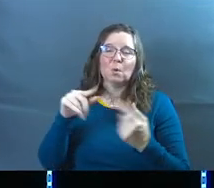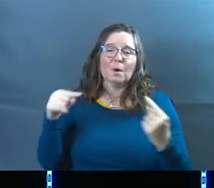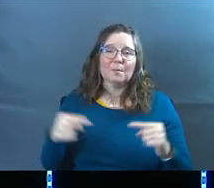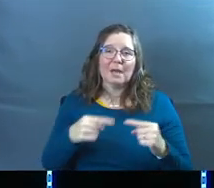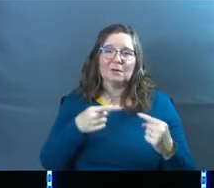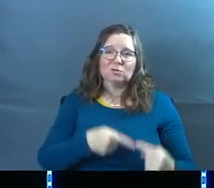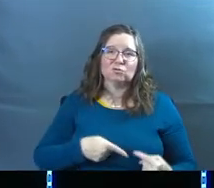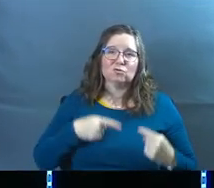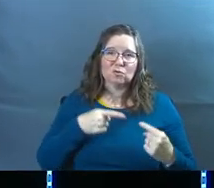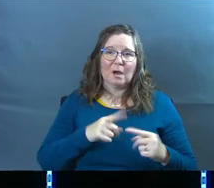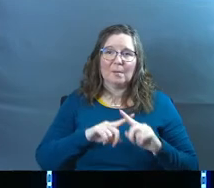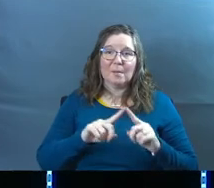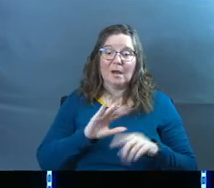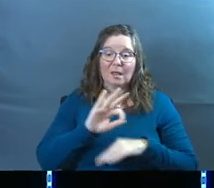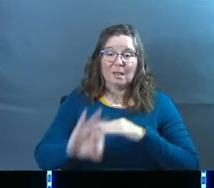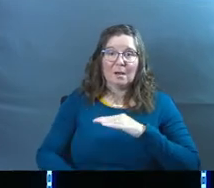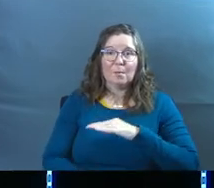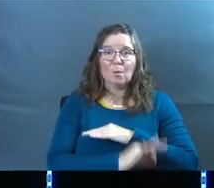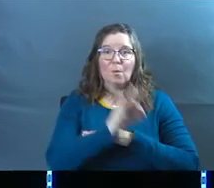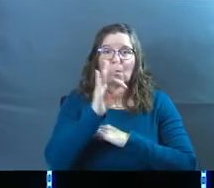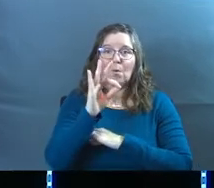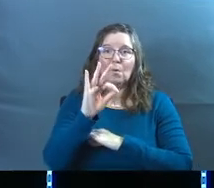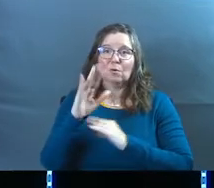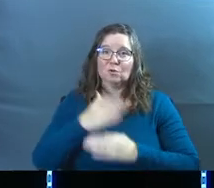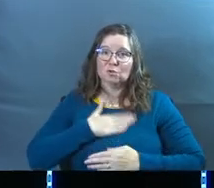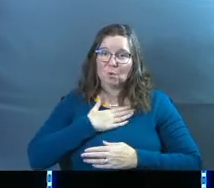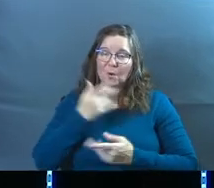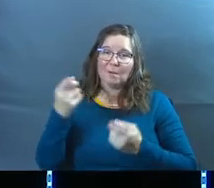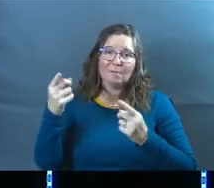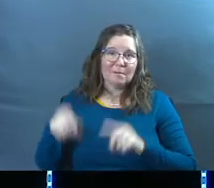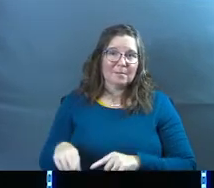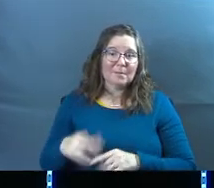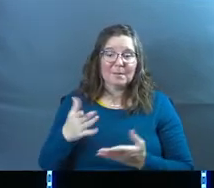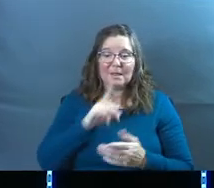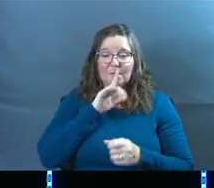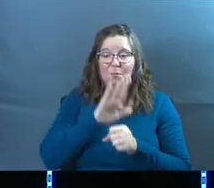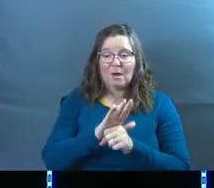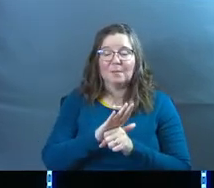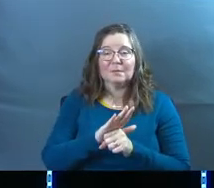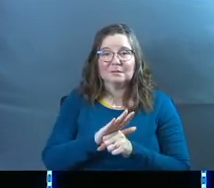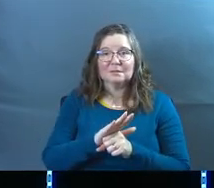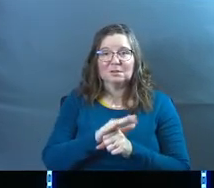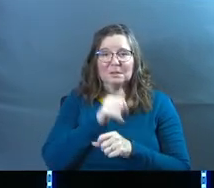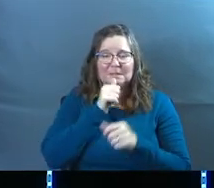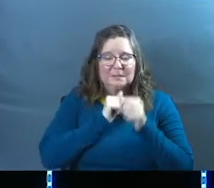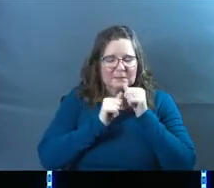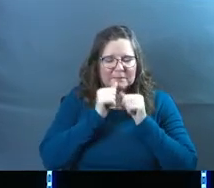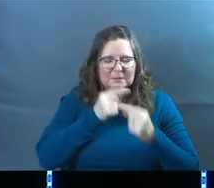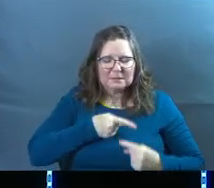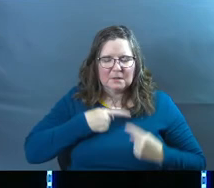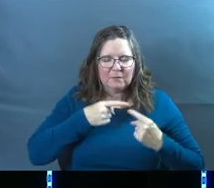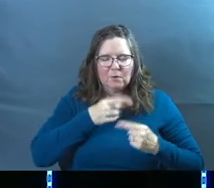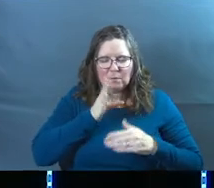last for the night, but joy comes in the morning. Maybe that's your promise today. And God gets you.